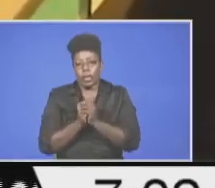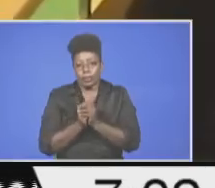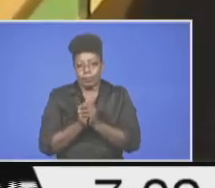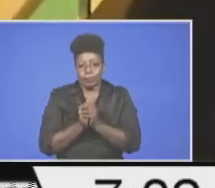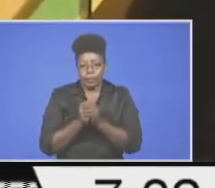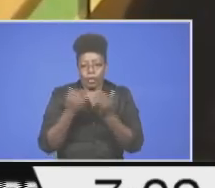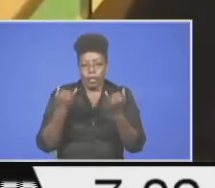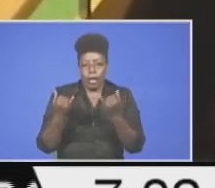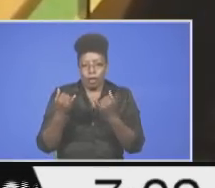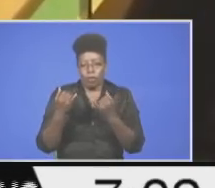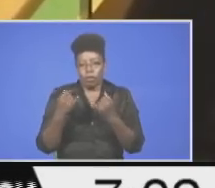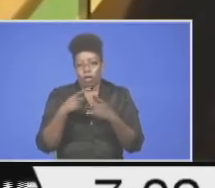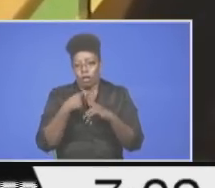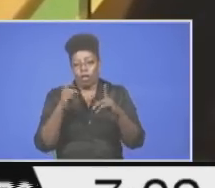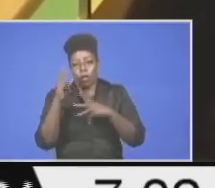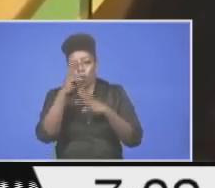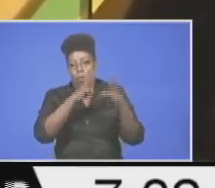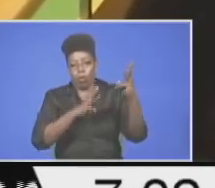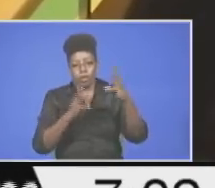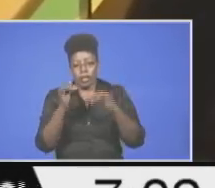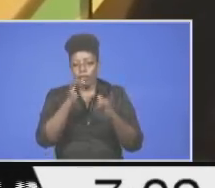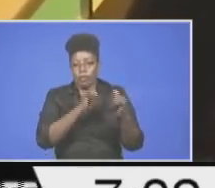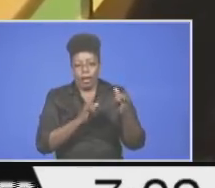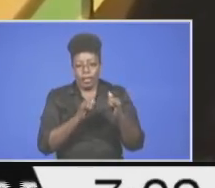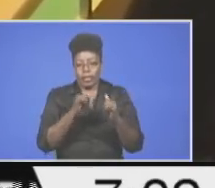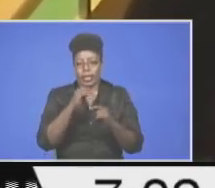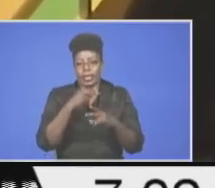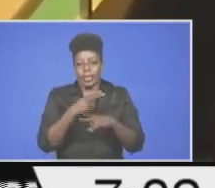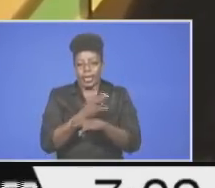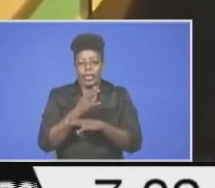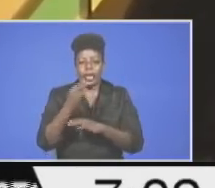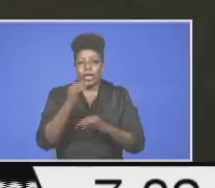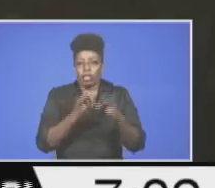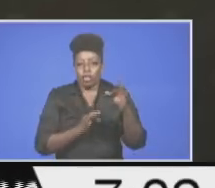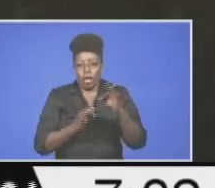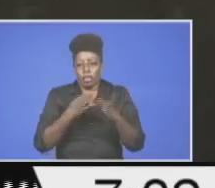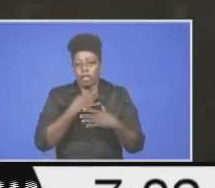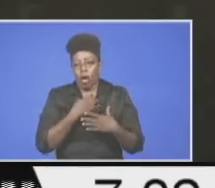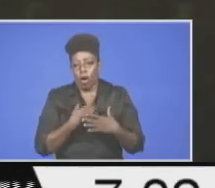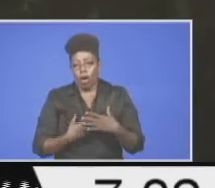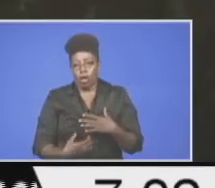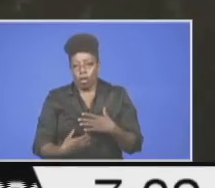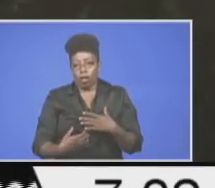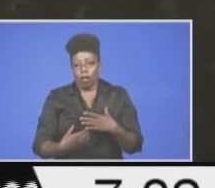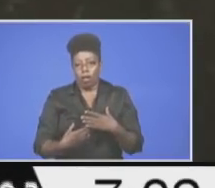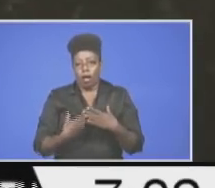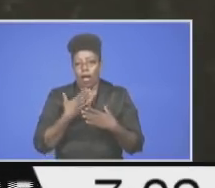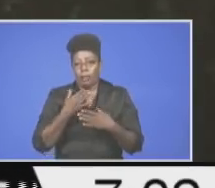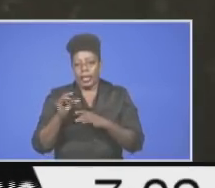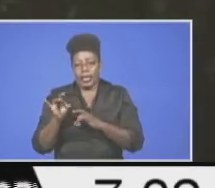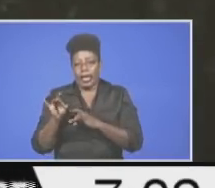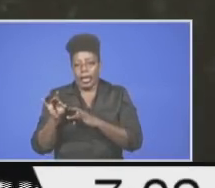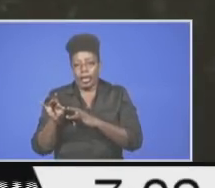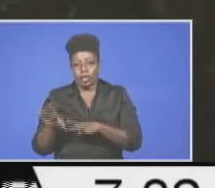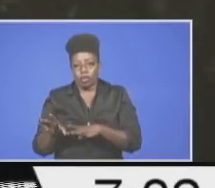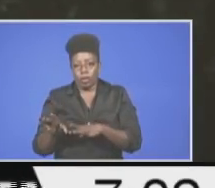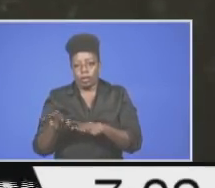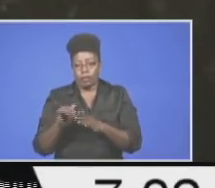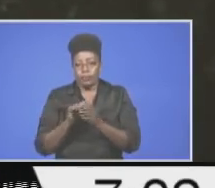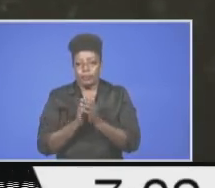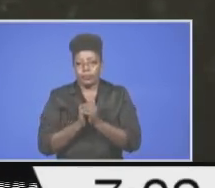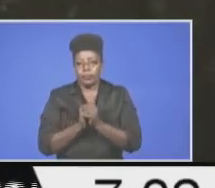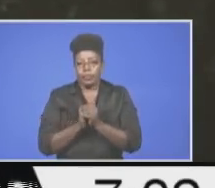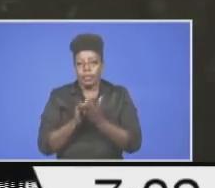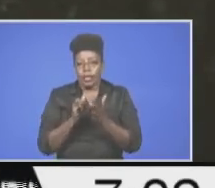wars, conflicts, violence, injustice, hunger, and bitter hatreds which